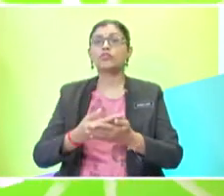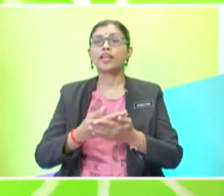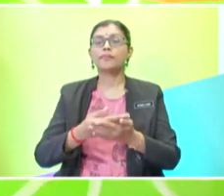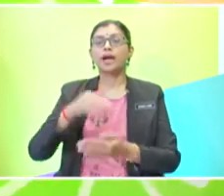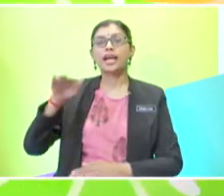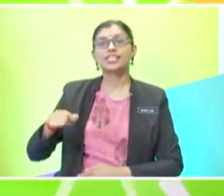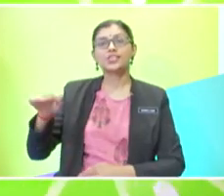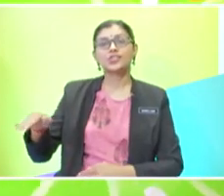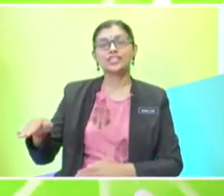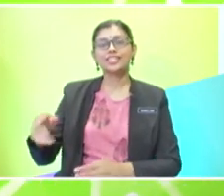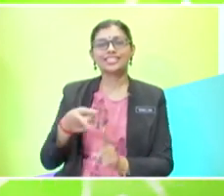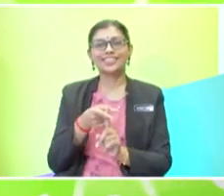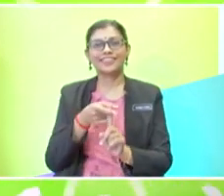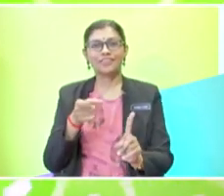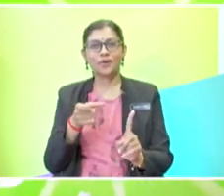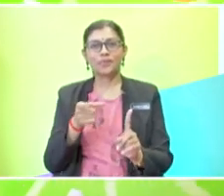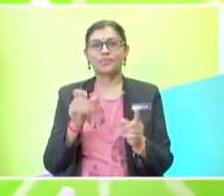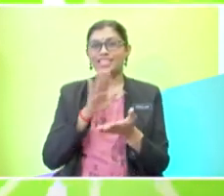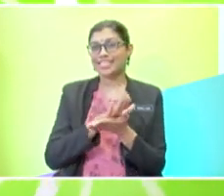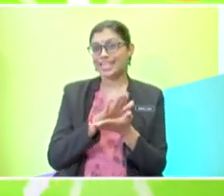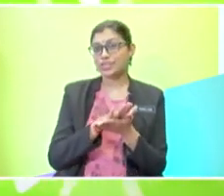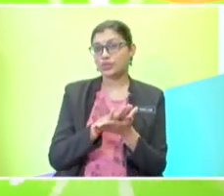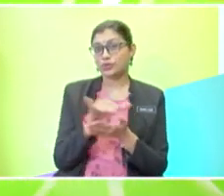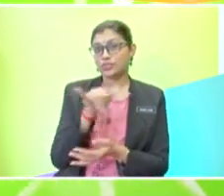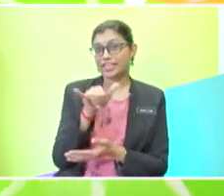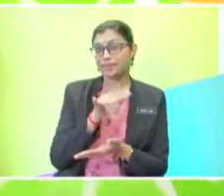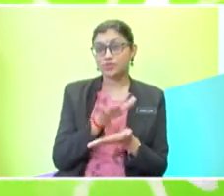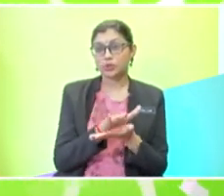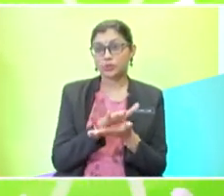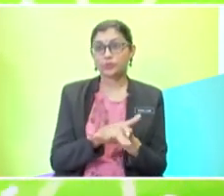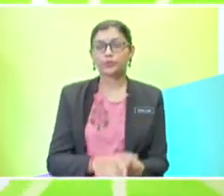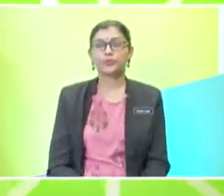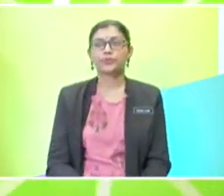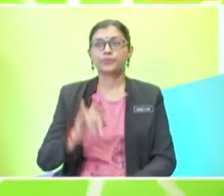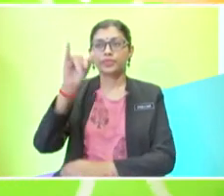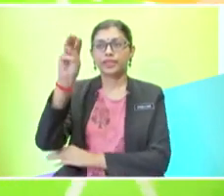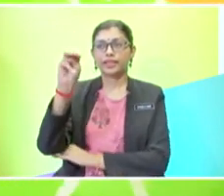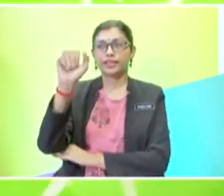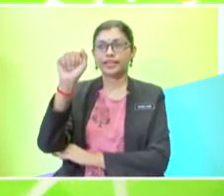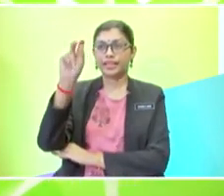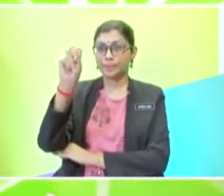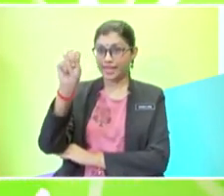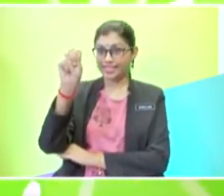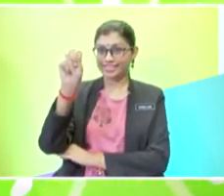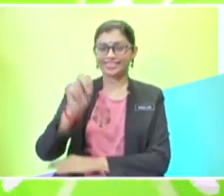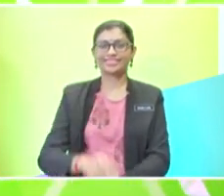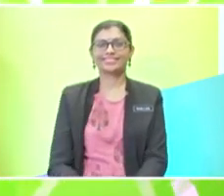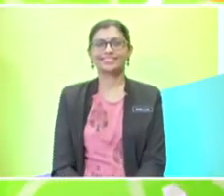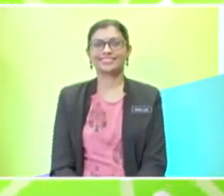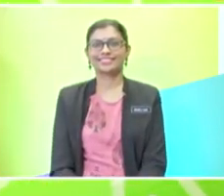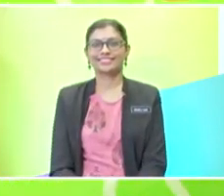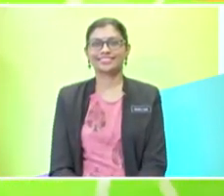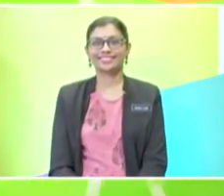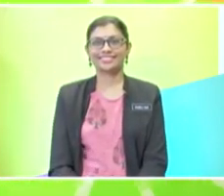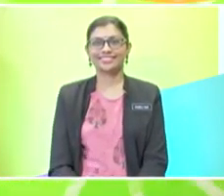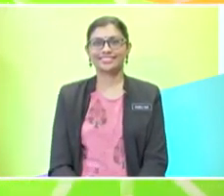they are accompanied by my colleagues as well. Mm-hmm. So first, we have Ade Iman. Hi, Ade Iman. Hi. And Ade Iman is accompanied